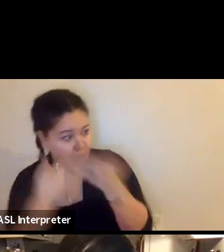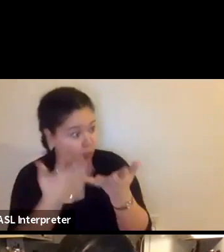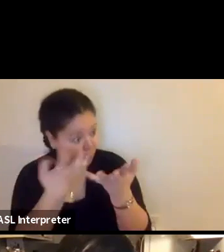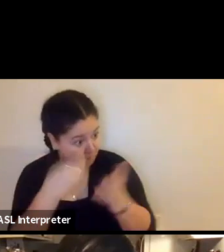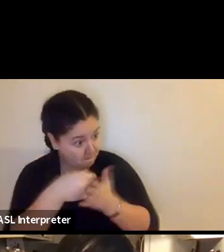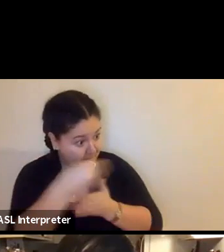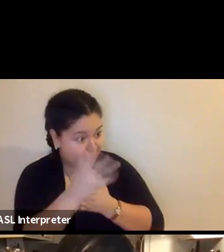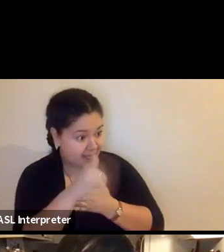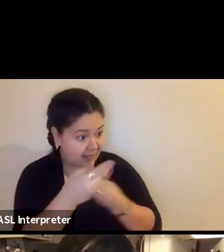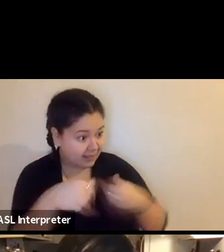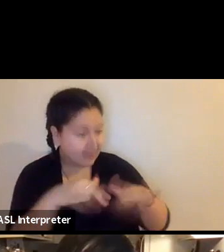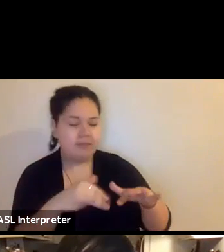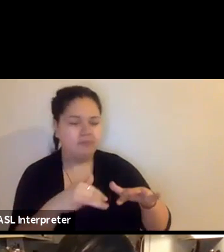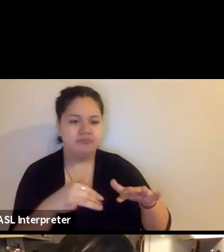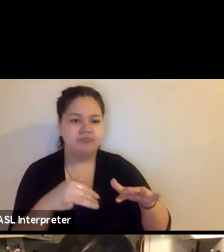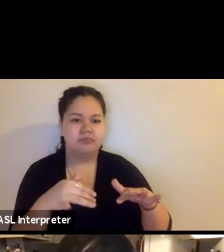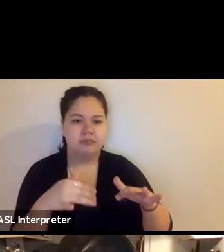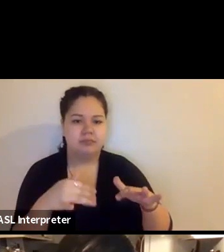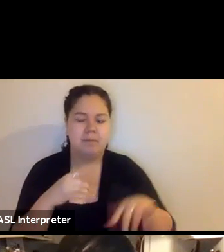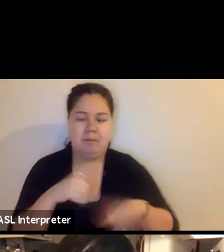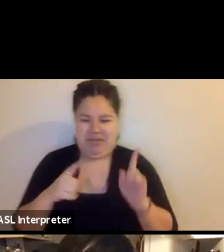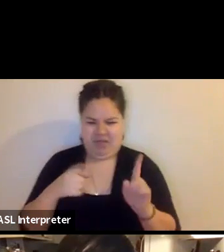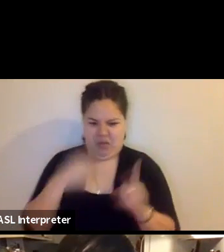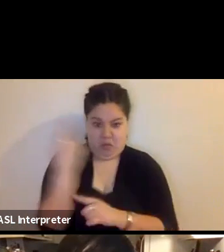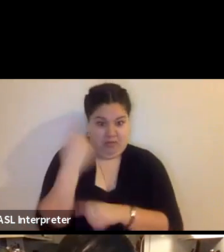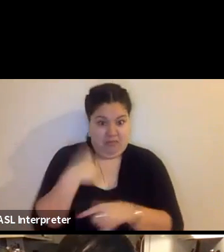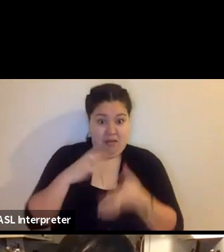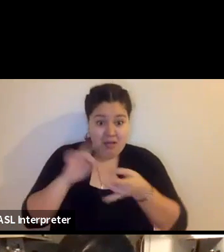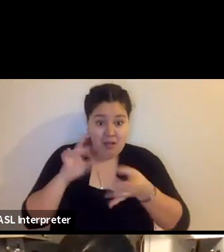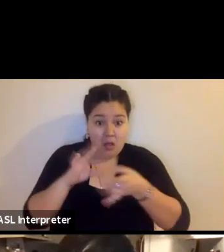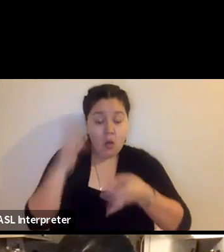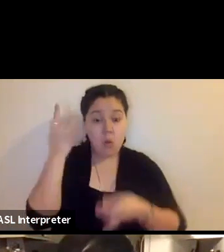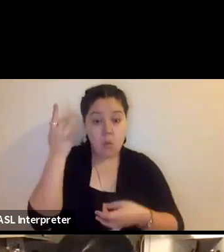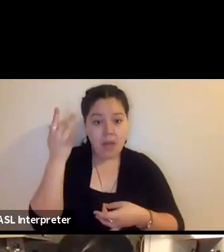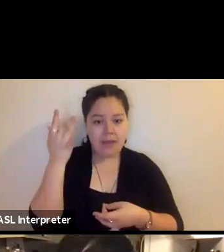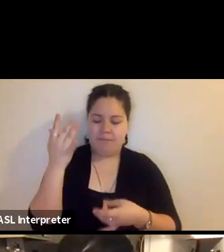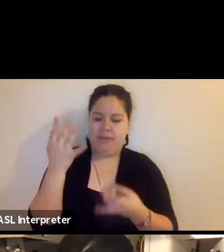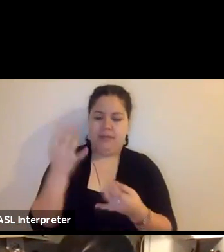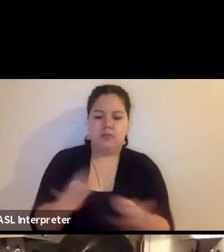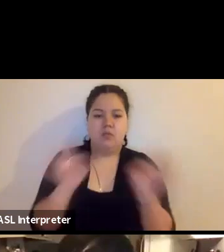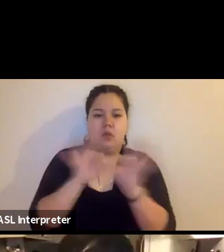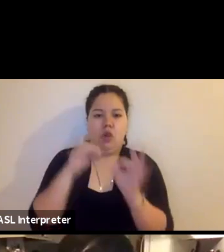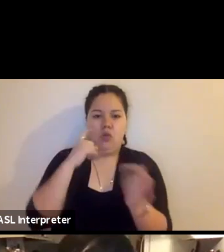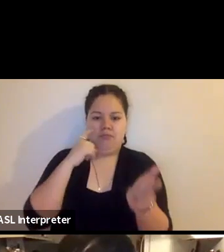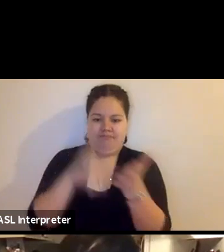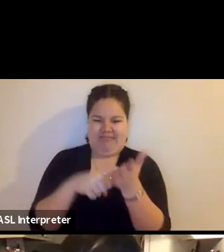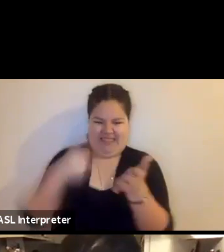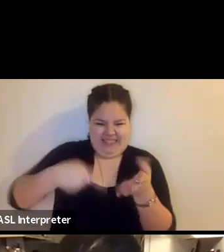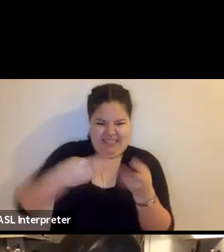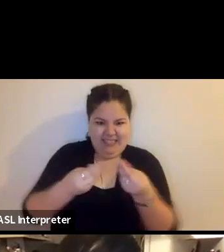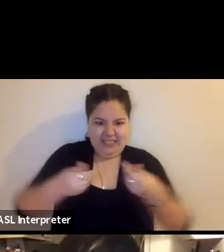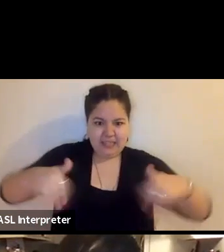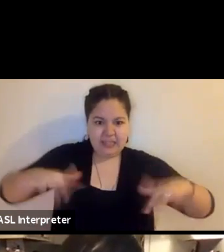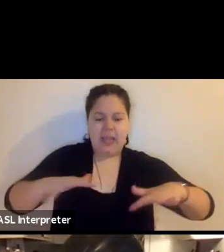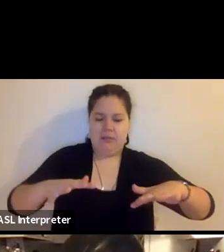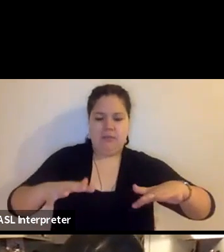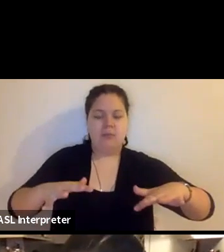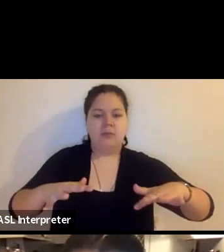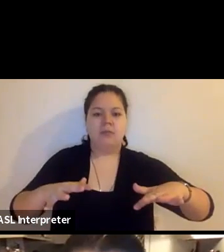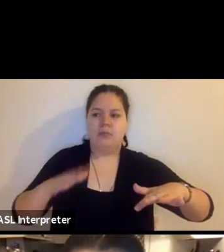I bring up these things because this is the way I acknowledge the history of the territory in which I live and work.